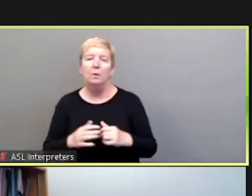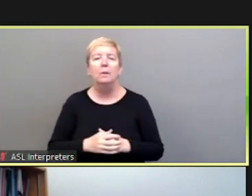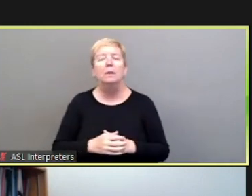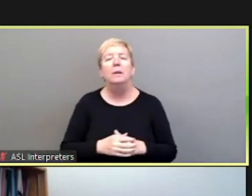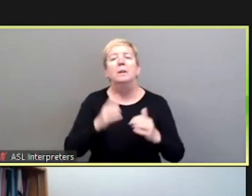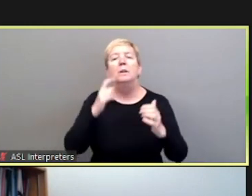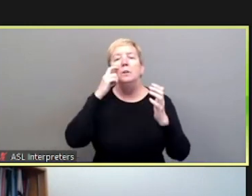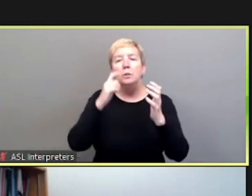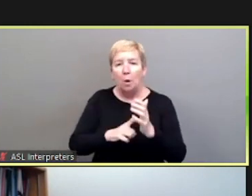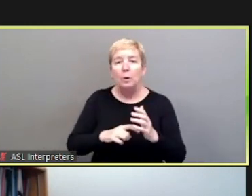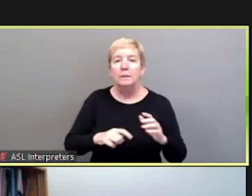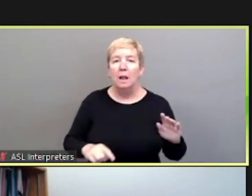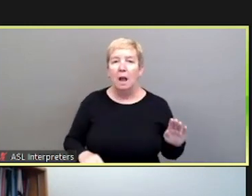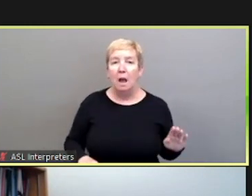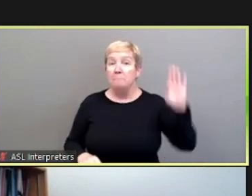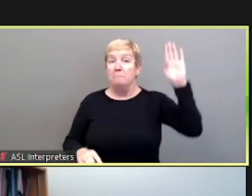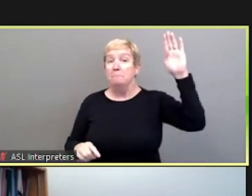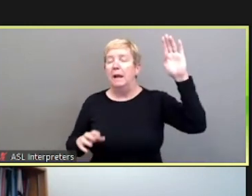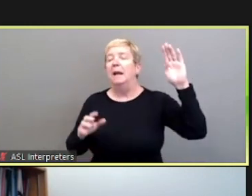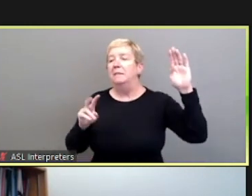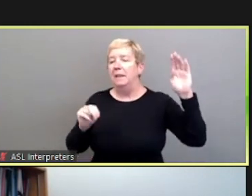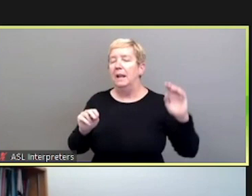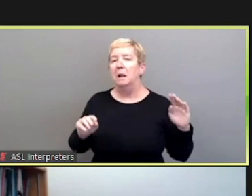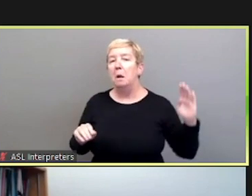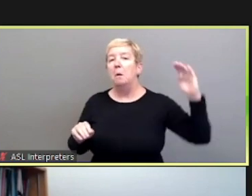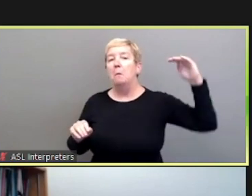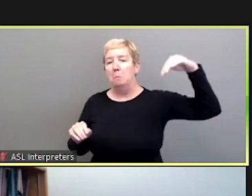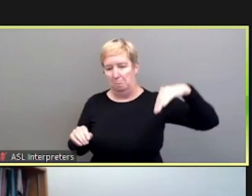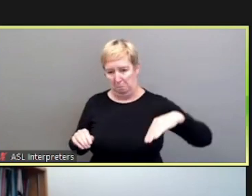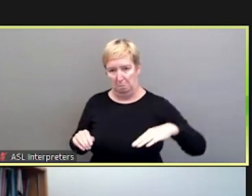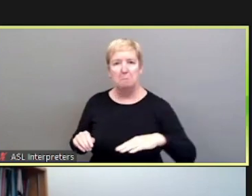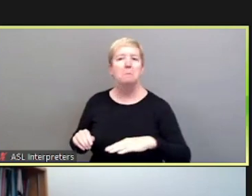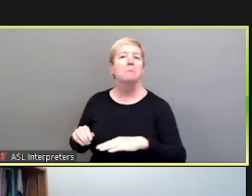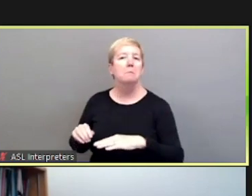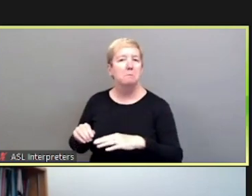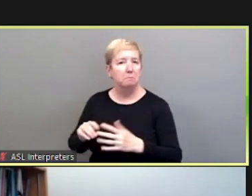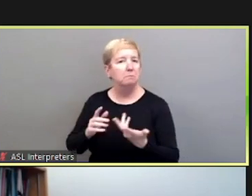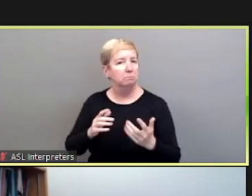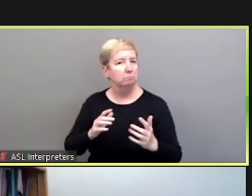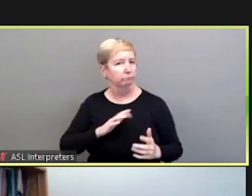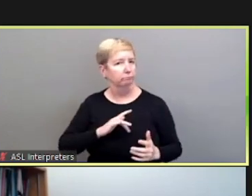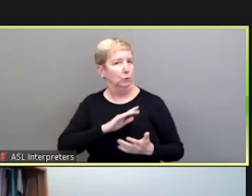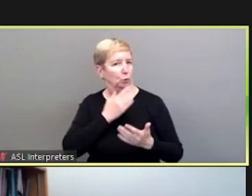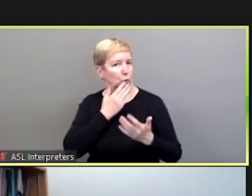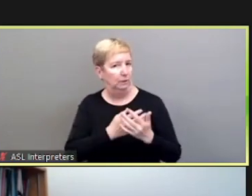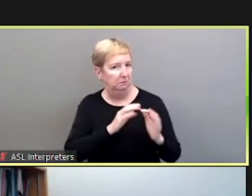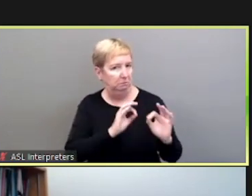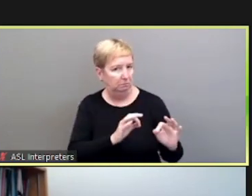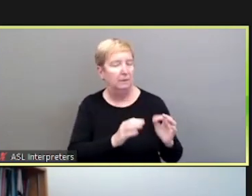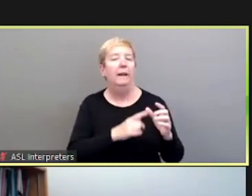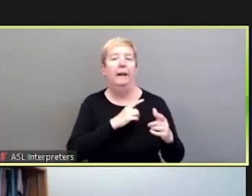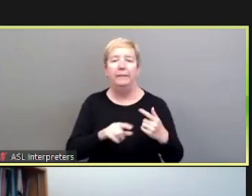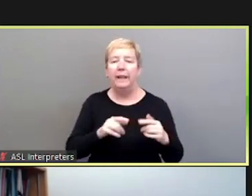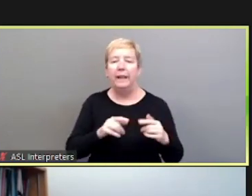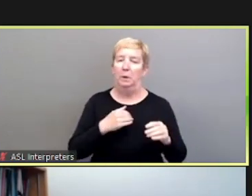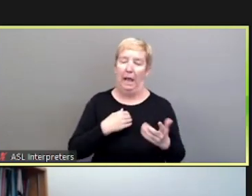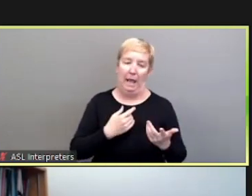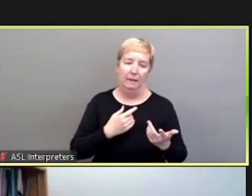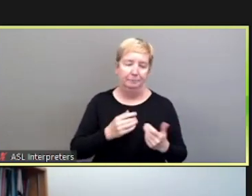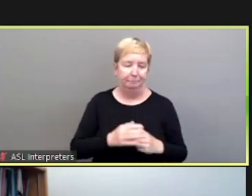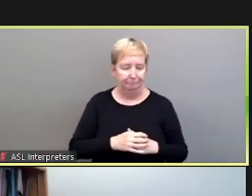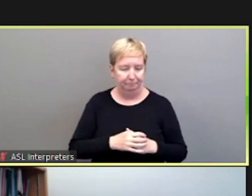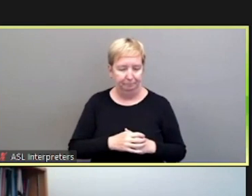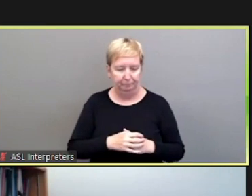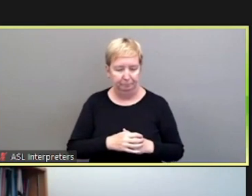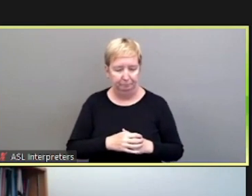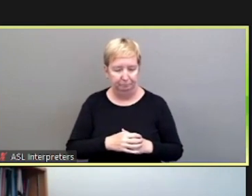that case rates declined nicely over time. And we had quite